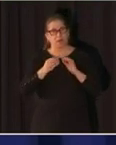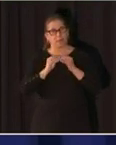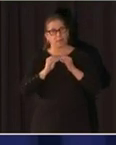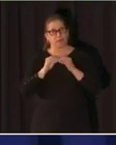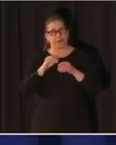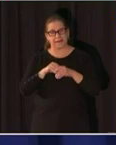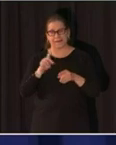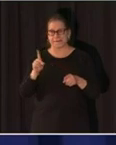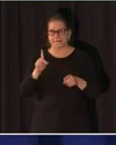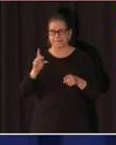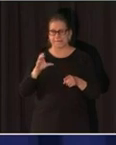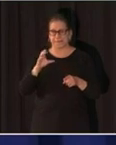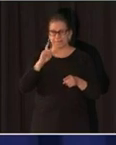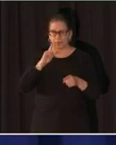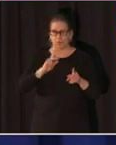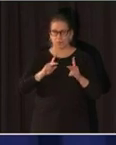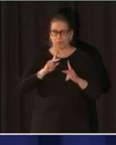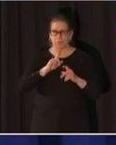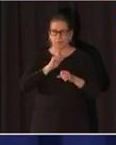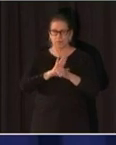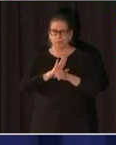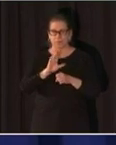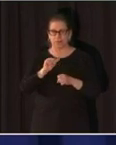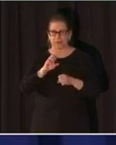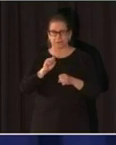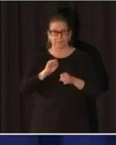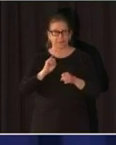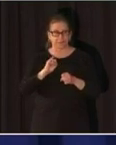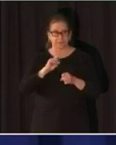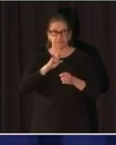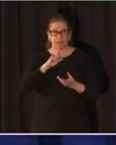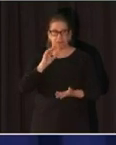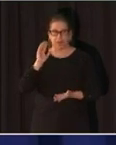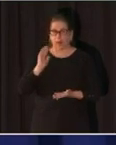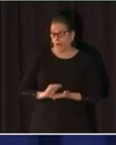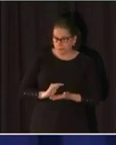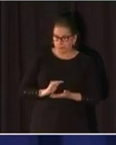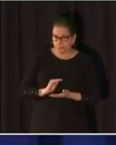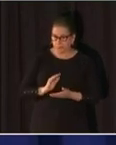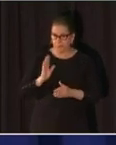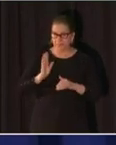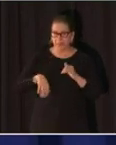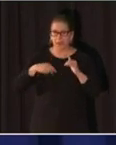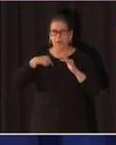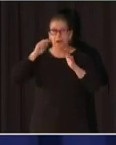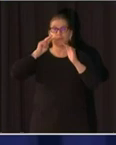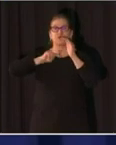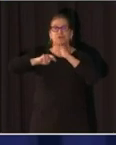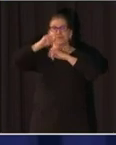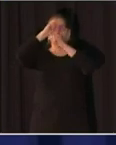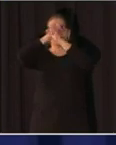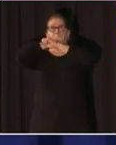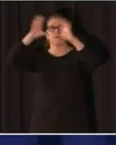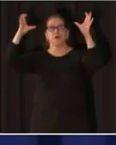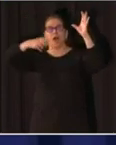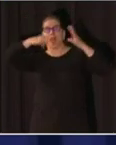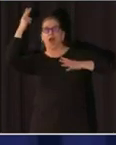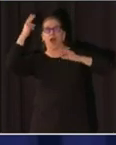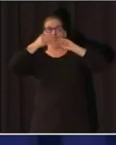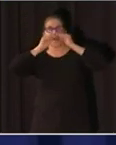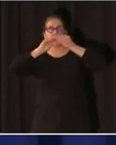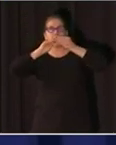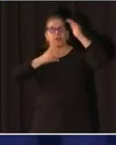below what we were projecting initially, which are reassuring signs that all of the steps the mayor